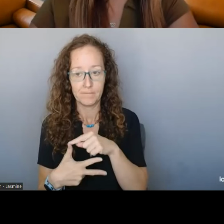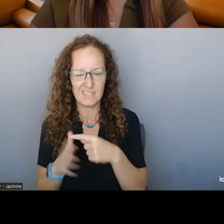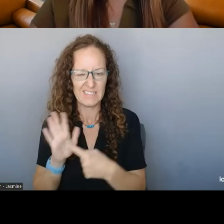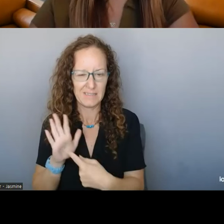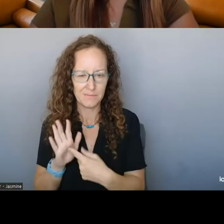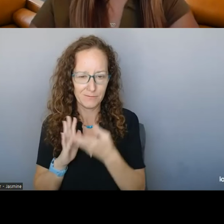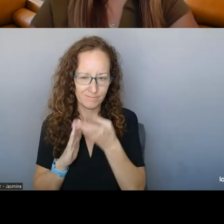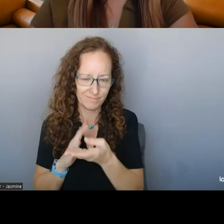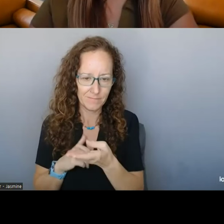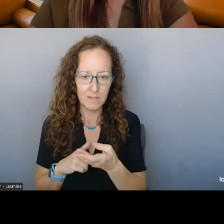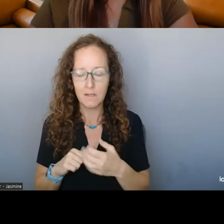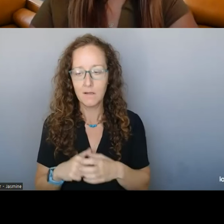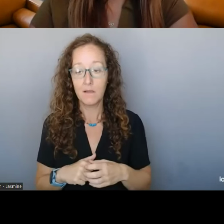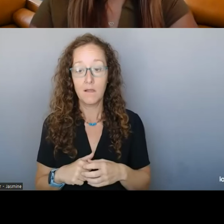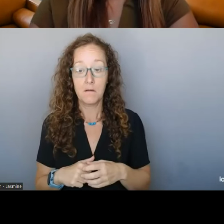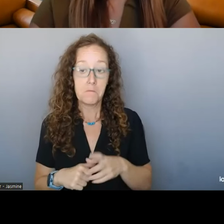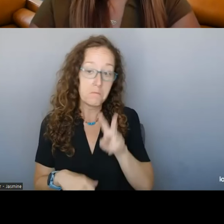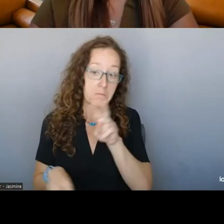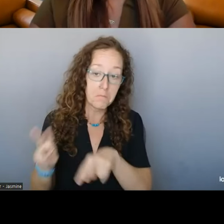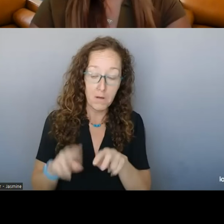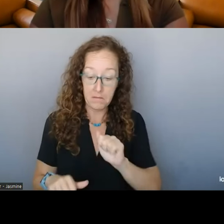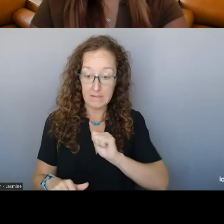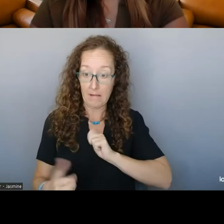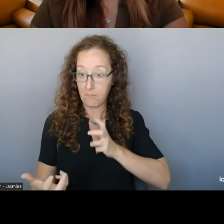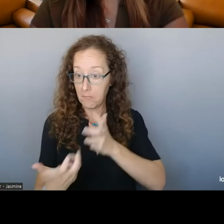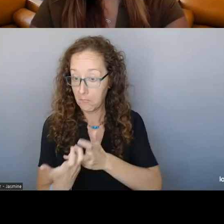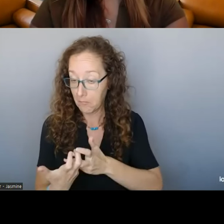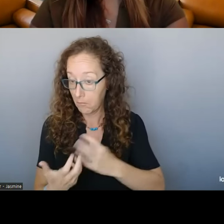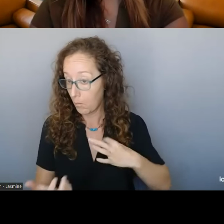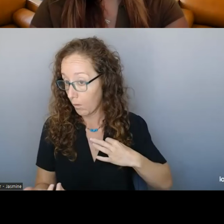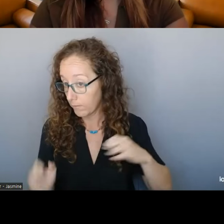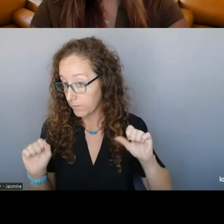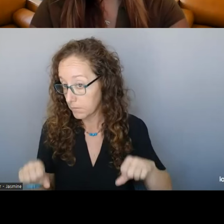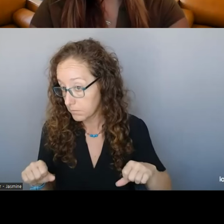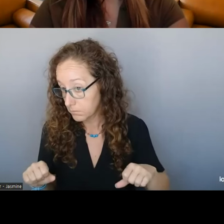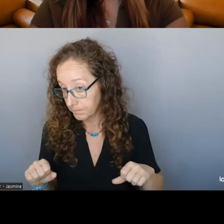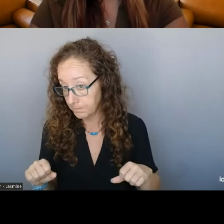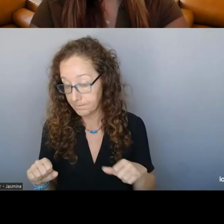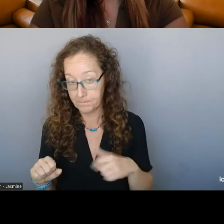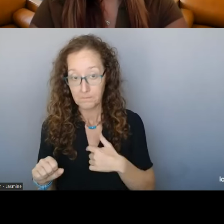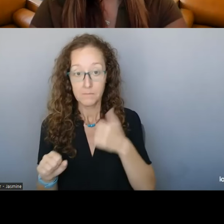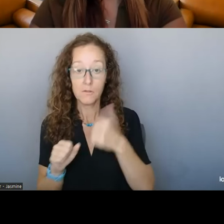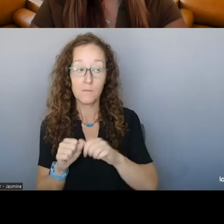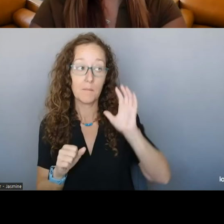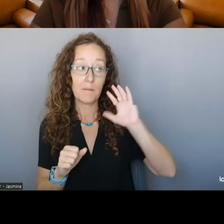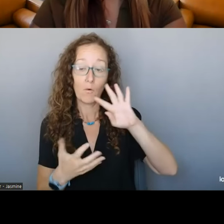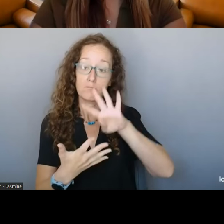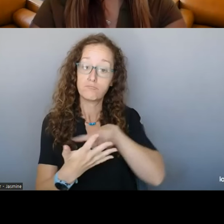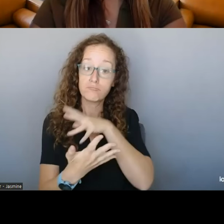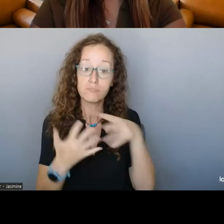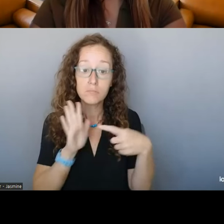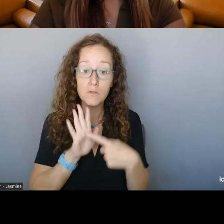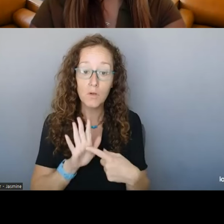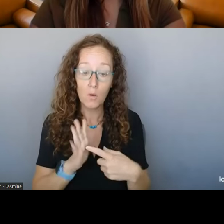are eligible for that extra help, you remember that chart that you saw earlier for the